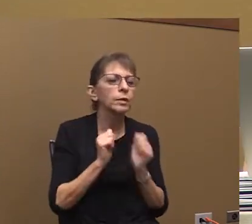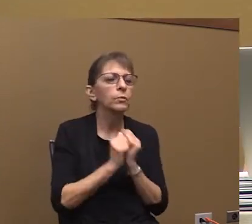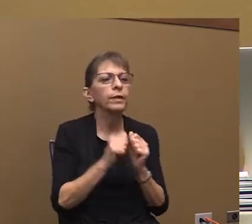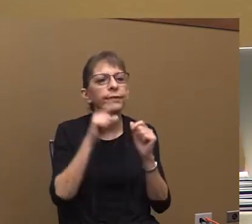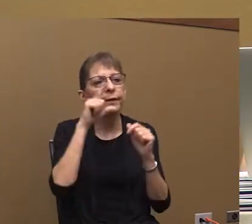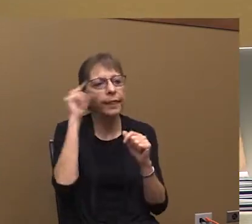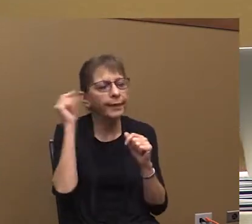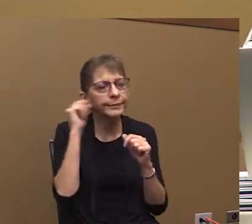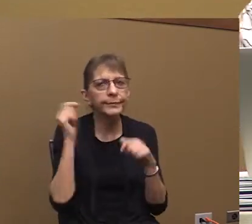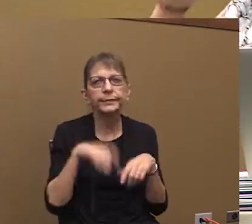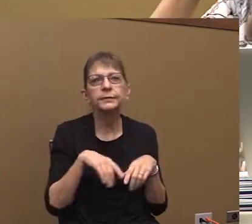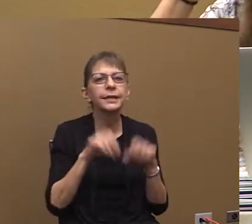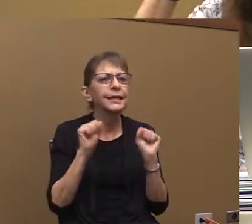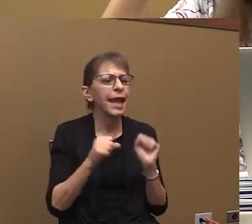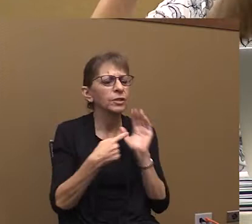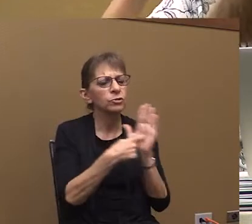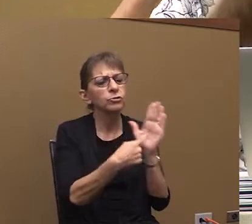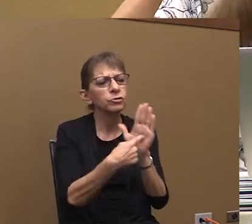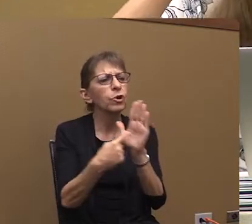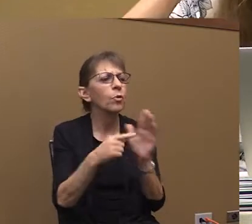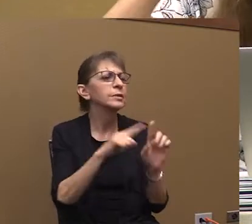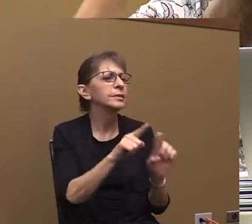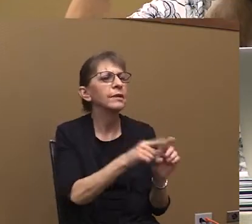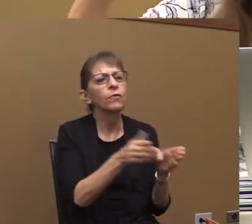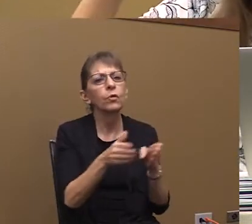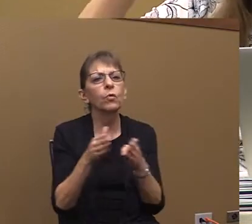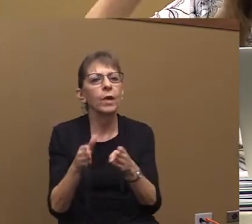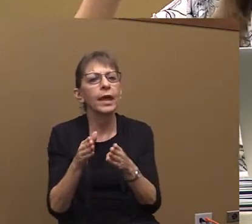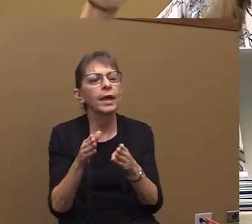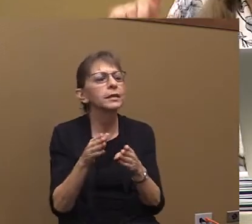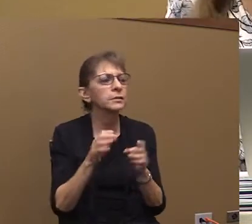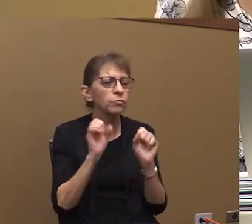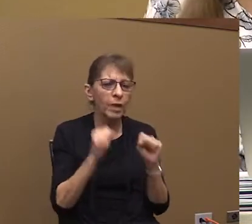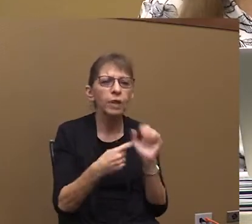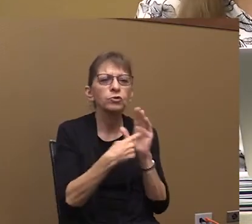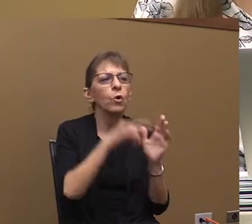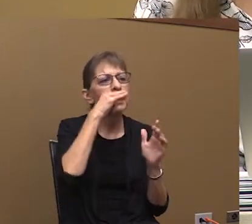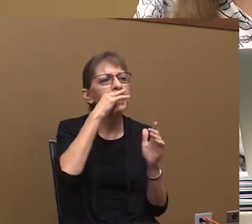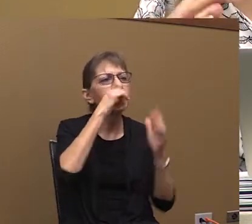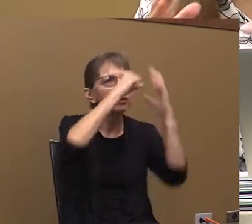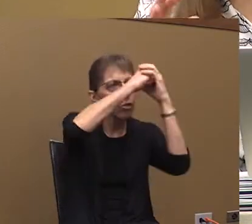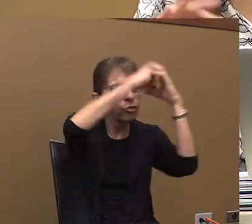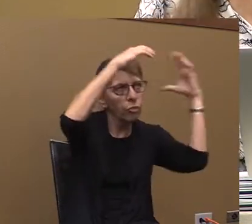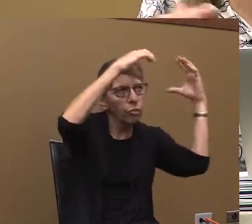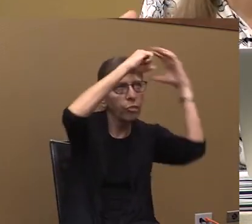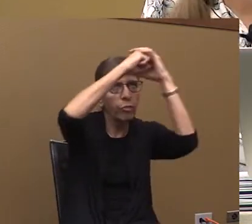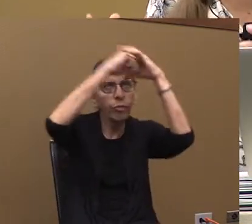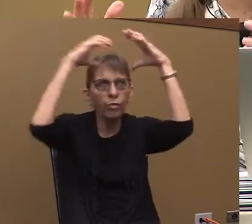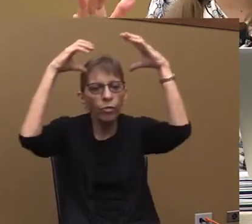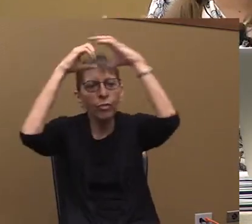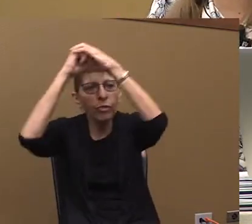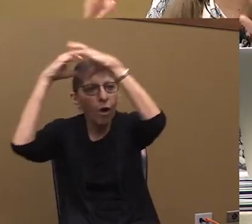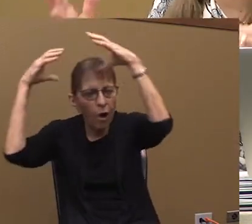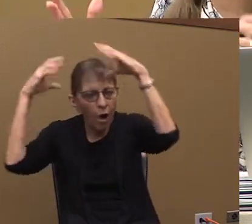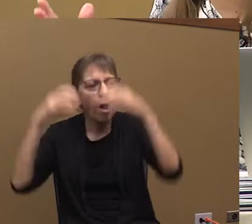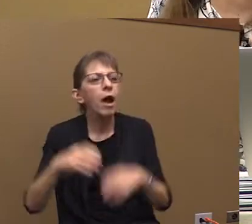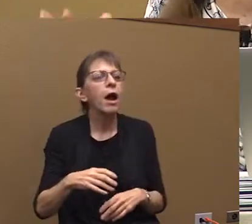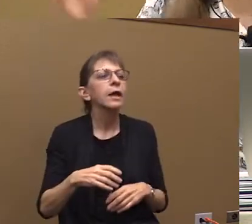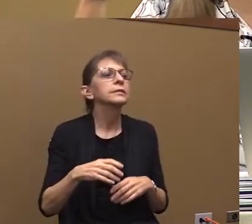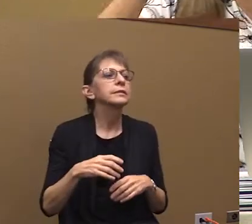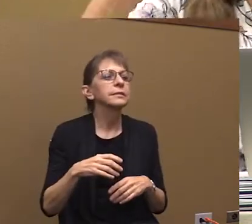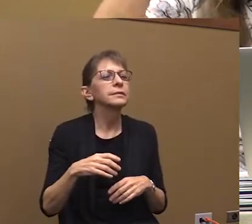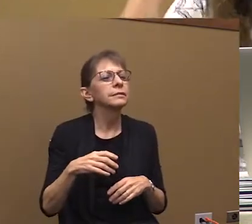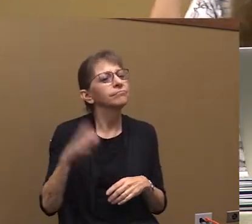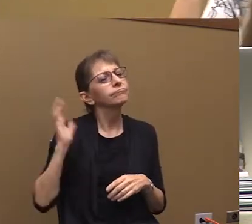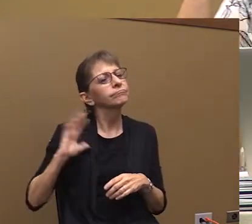walk in my shoes, or see things from my point of view with glasses. You can show different